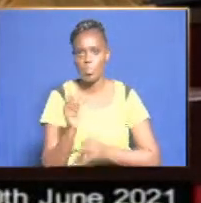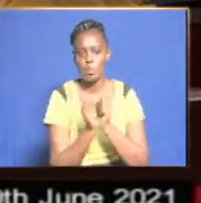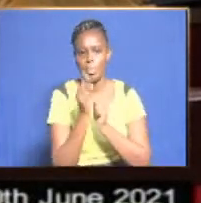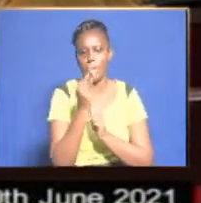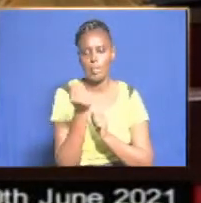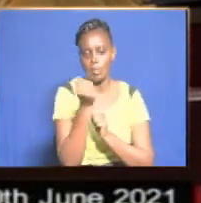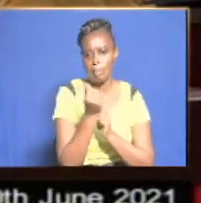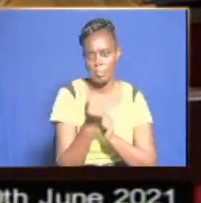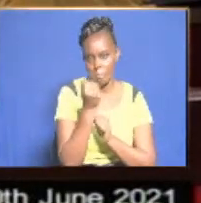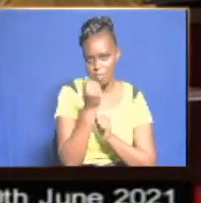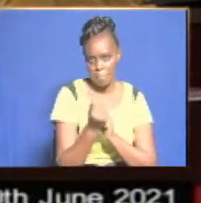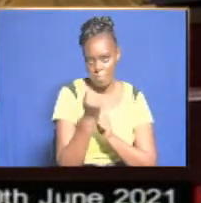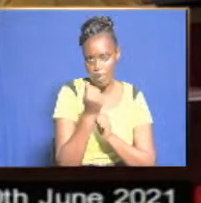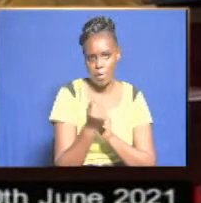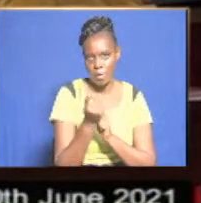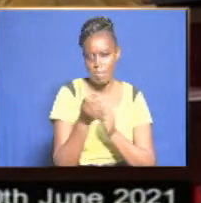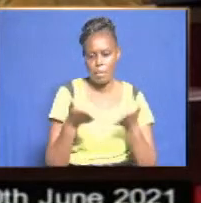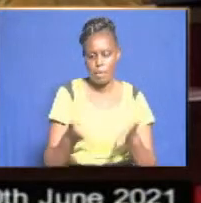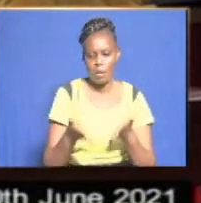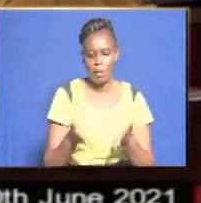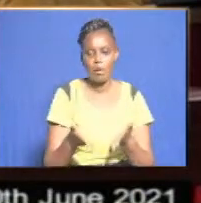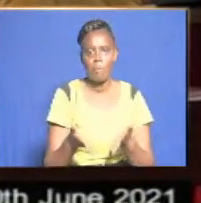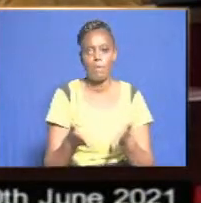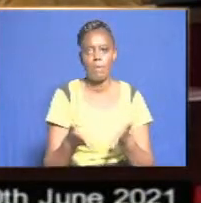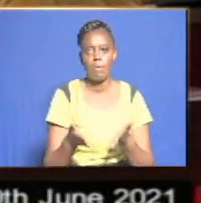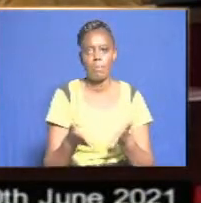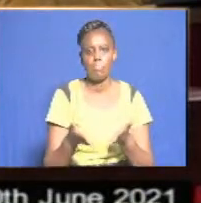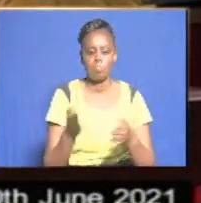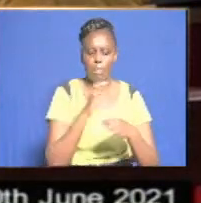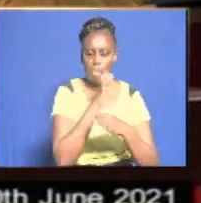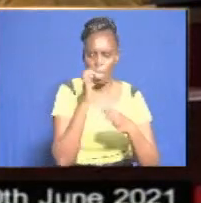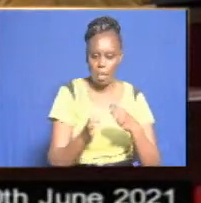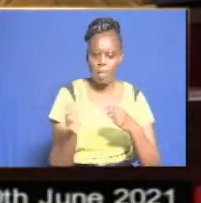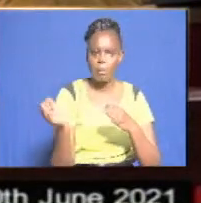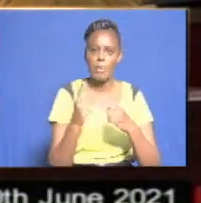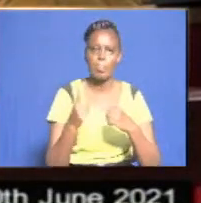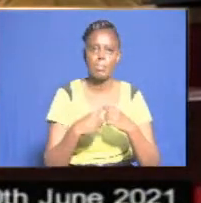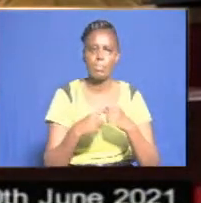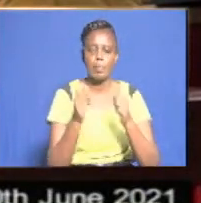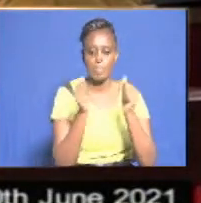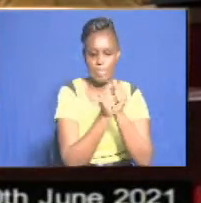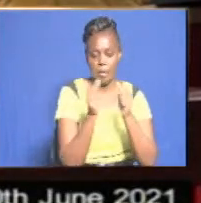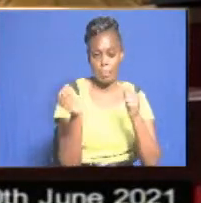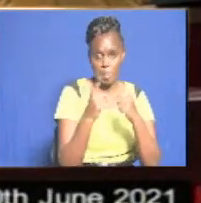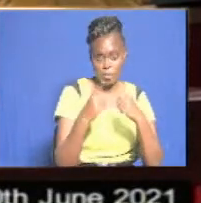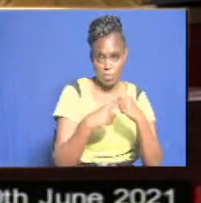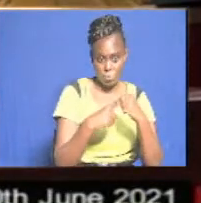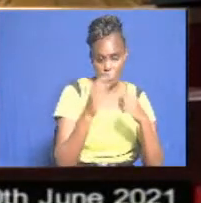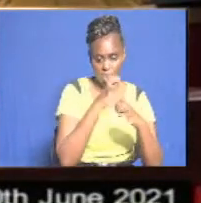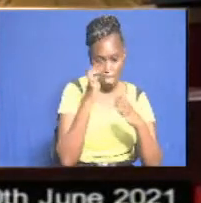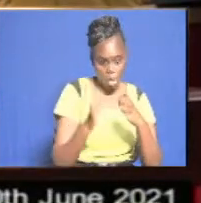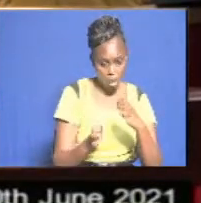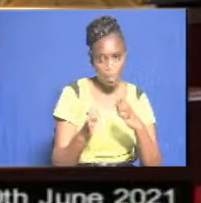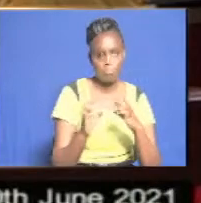May, it is now towards the end of June. But certainly, 10th of June cannot be towards the end.